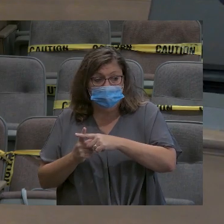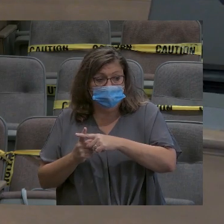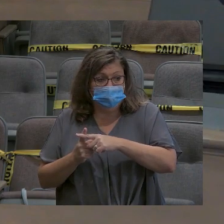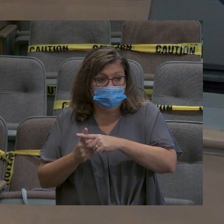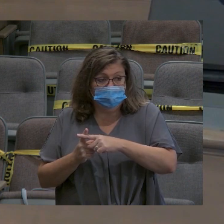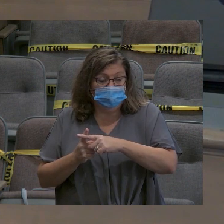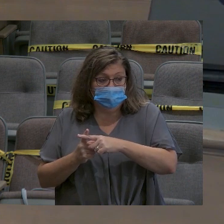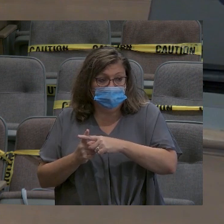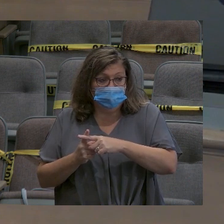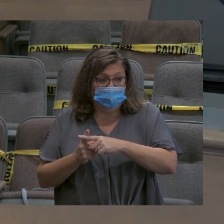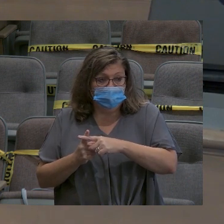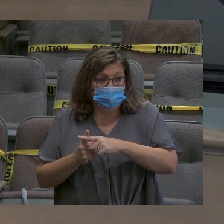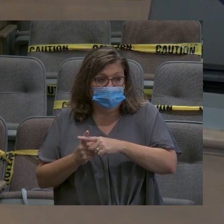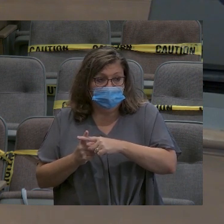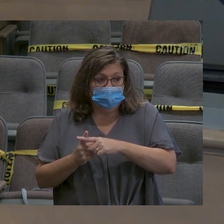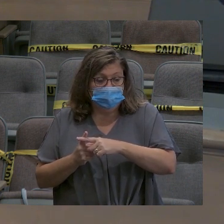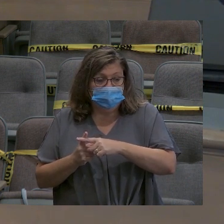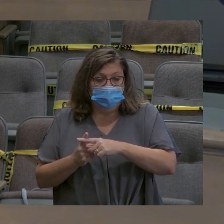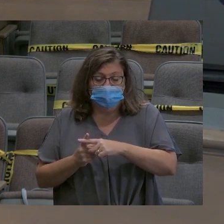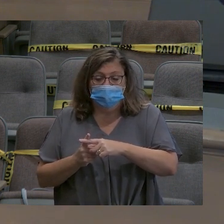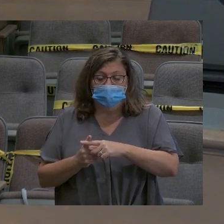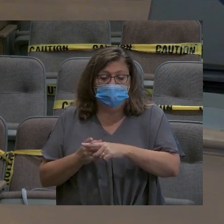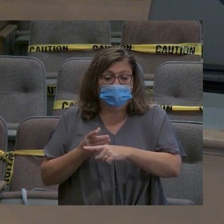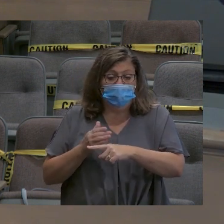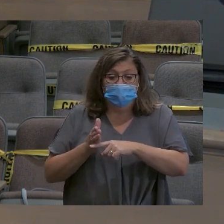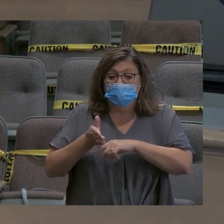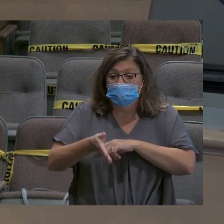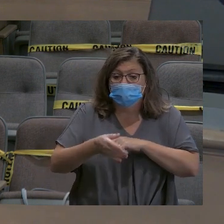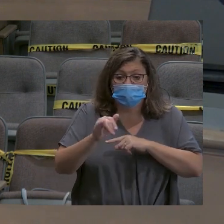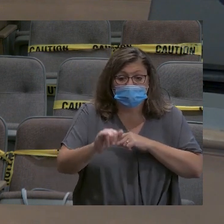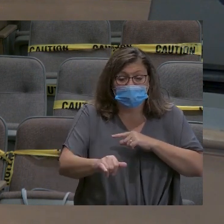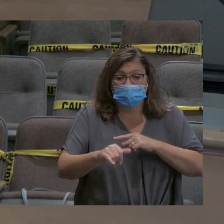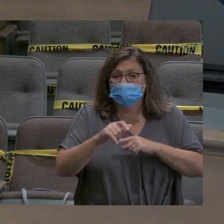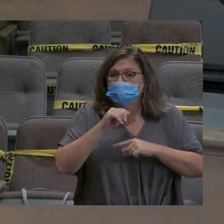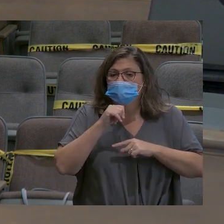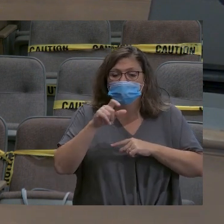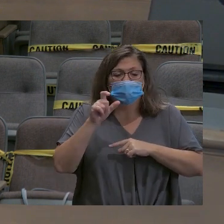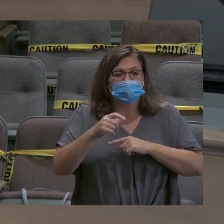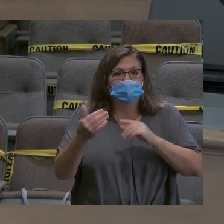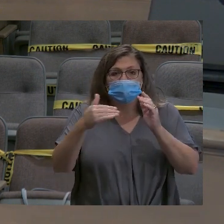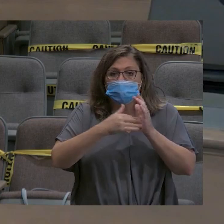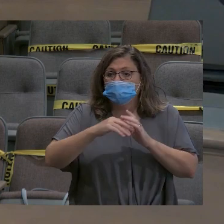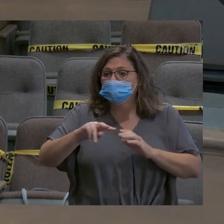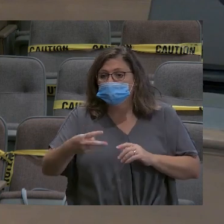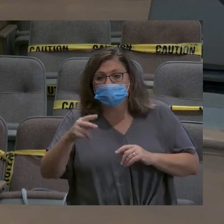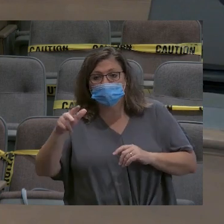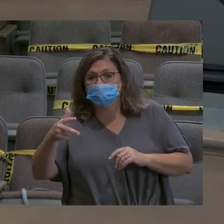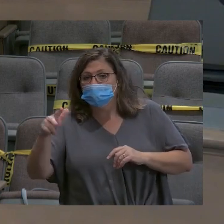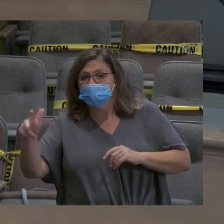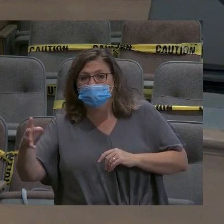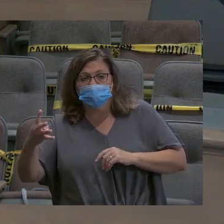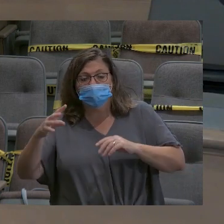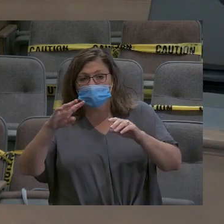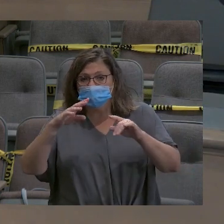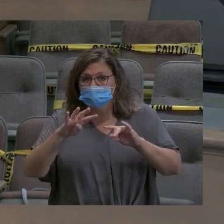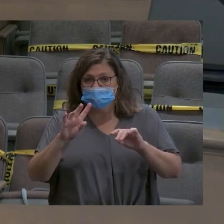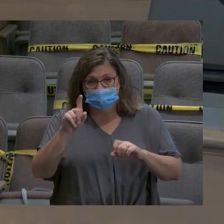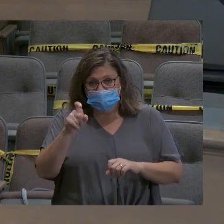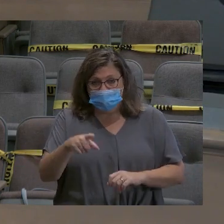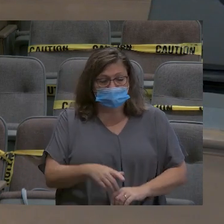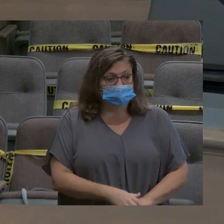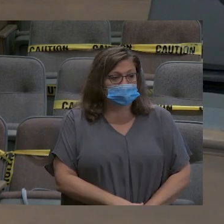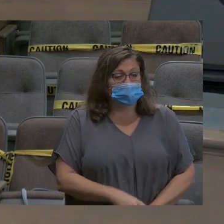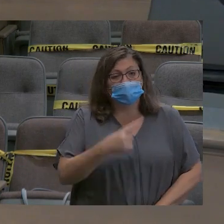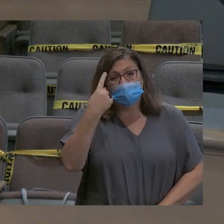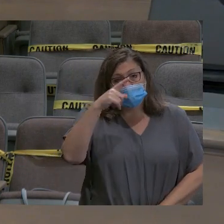almost never a reason to have another COVID-19 test, certainly not within the next 90 days. One